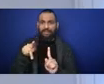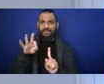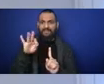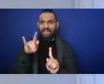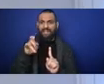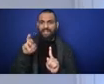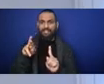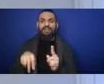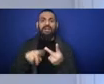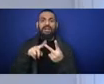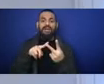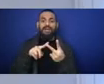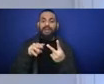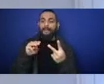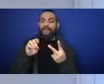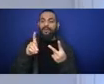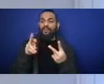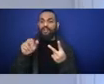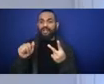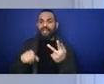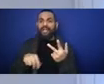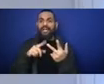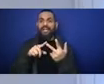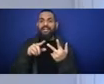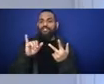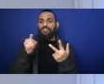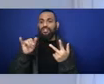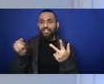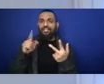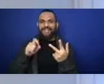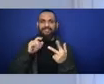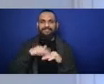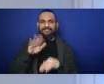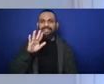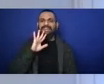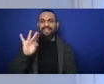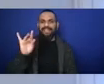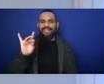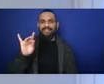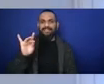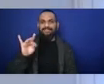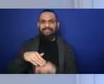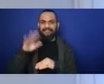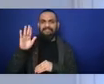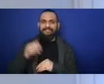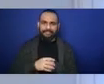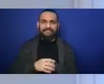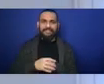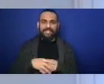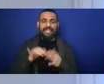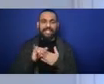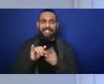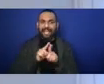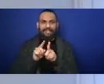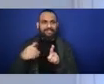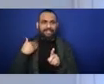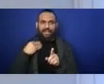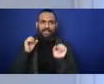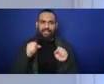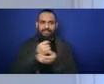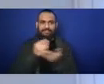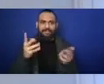if you are 16 years of age and older for the Pfizer, then you are you can take that